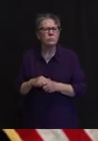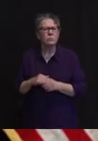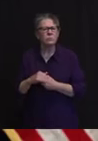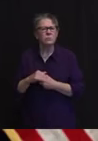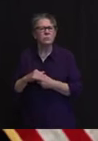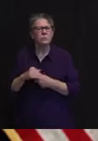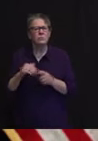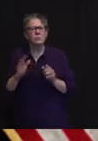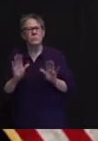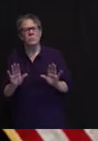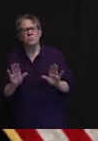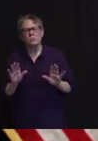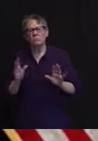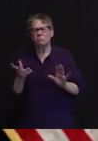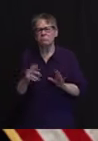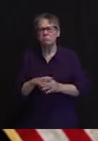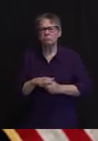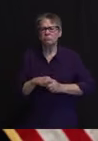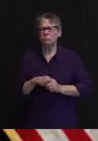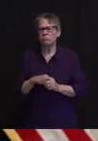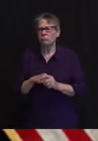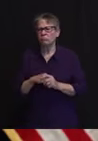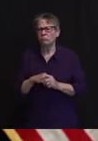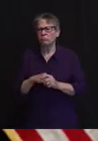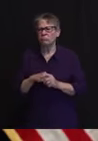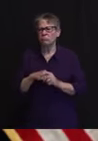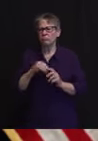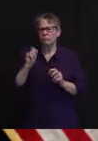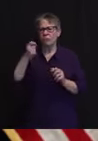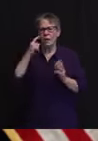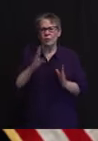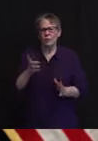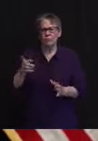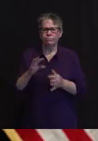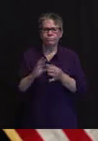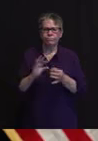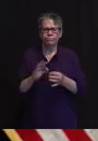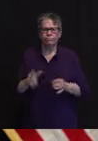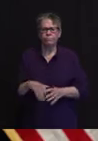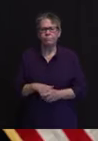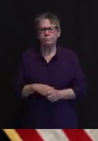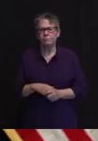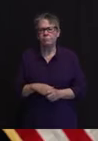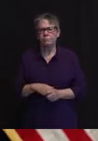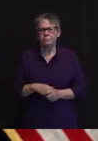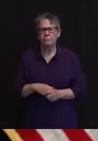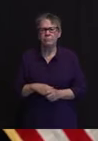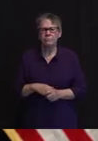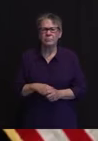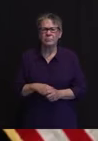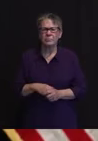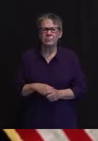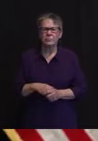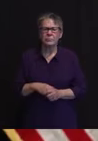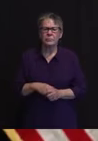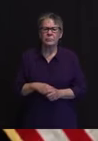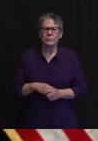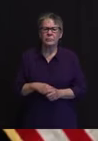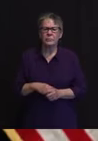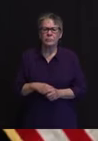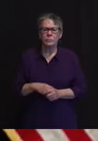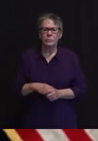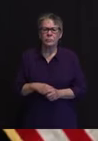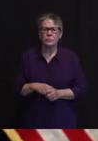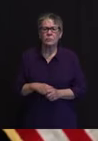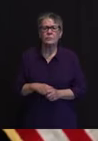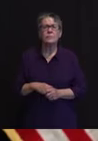some of the steps that we're taking, we've referred to the refrigerated trailers as on that list, the directive that Judy